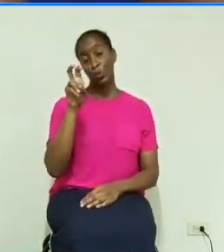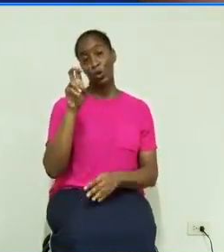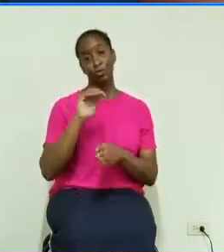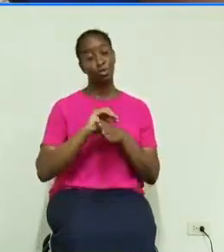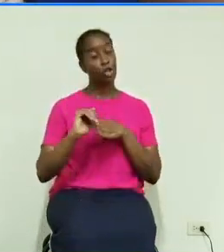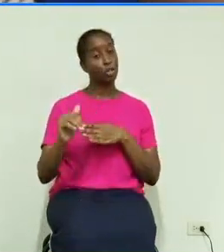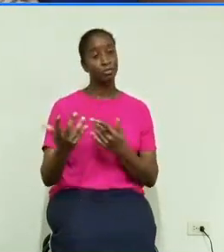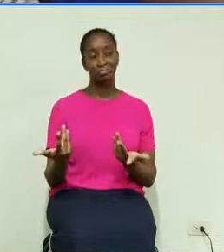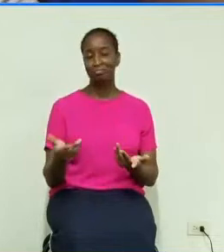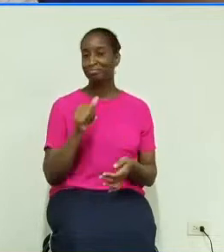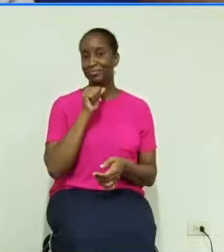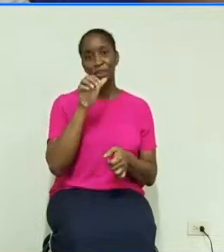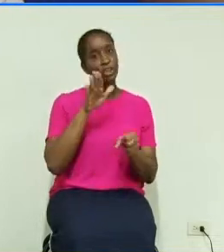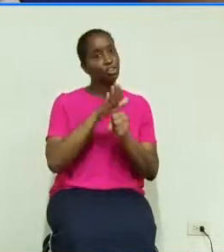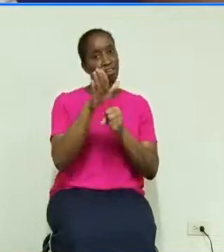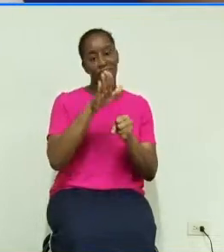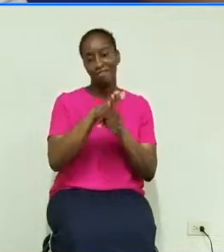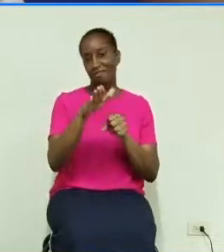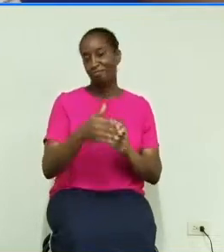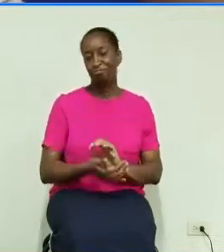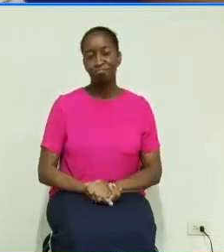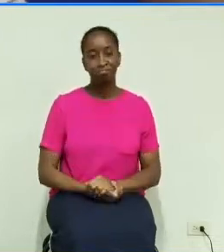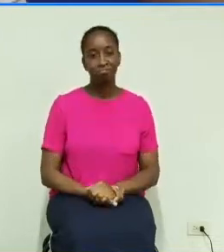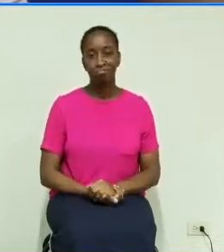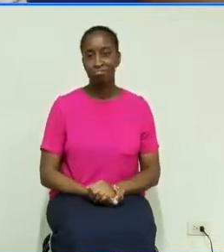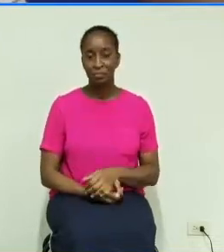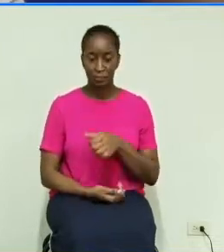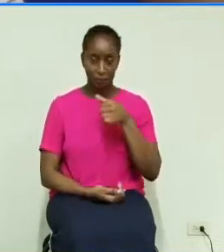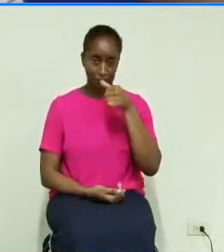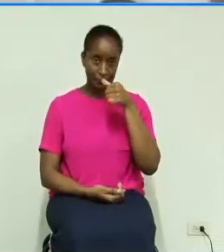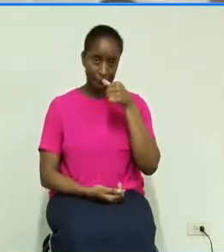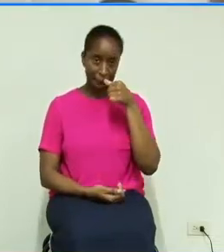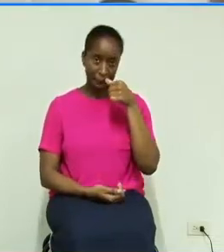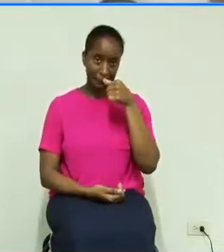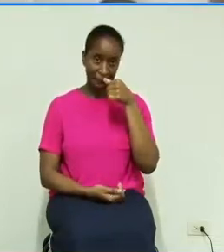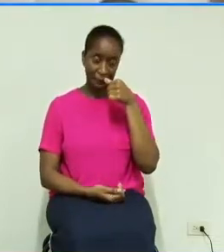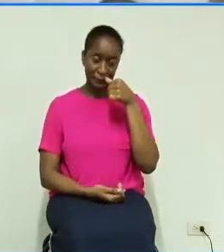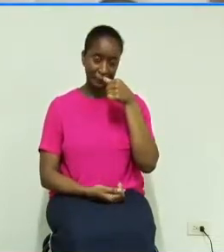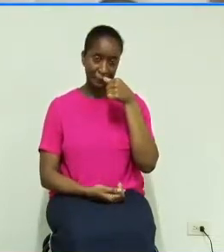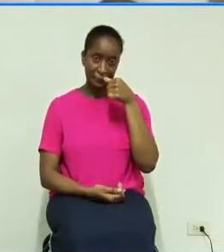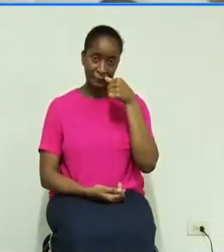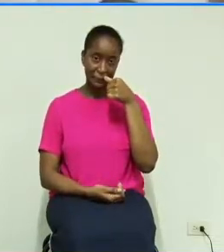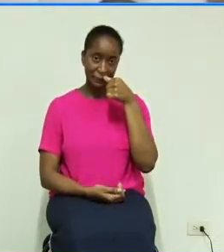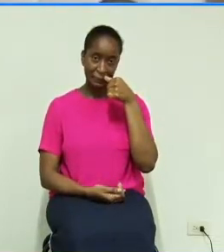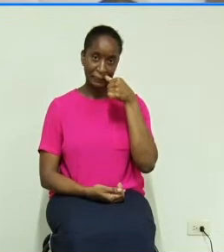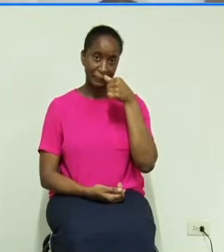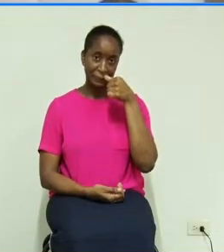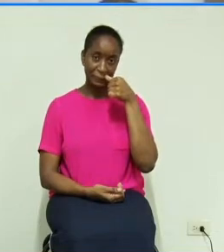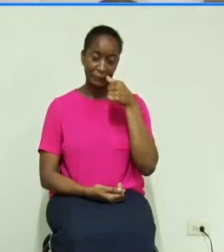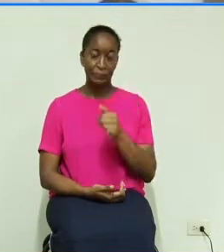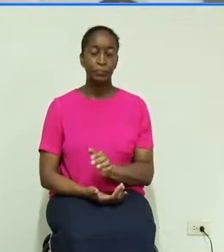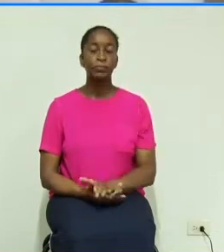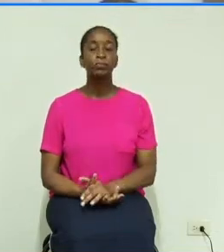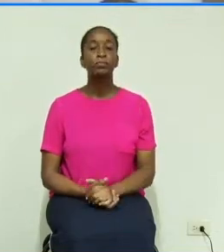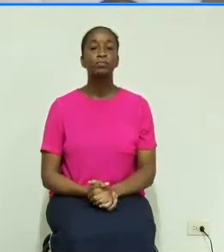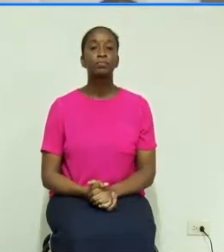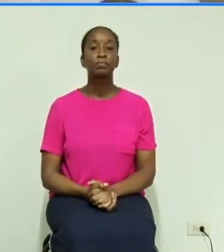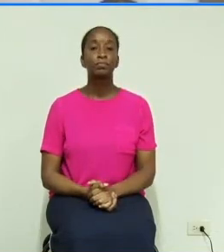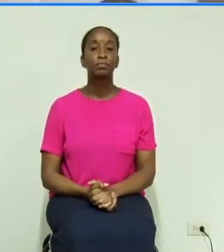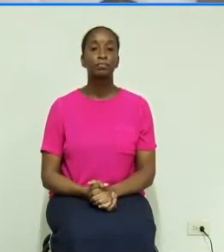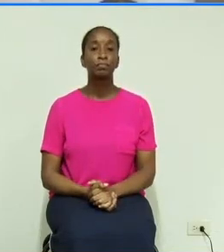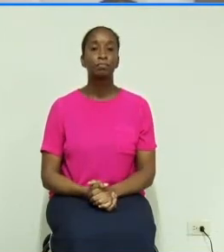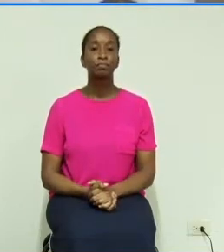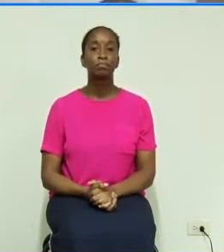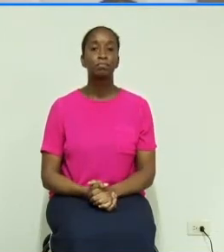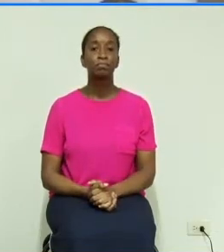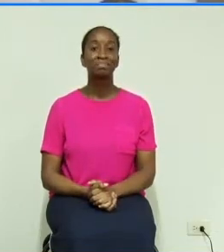adequate. So there you have it, the notion that we